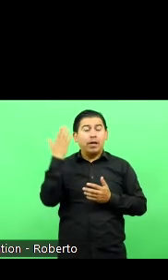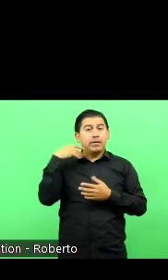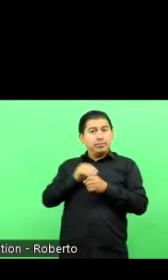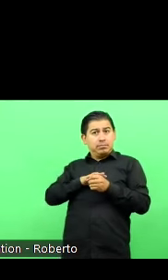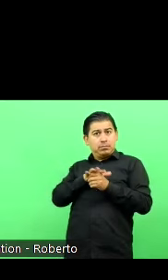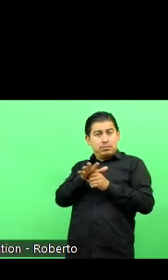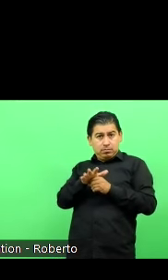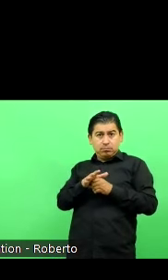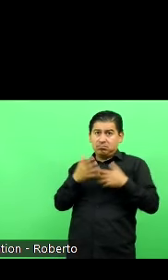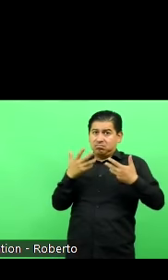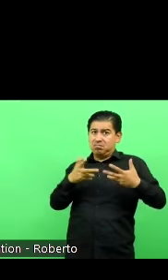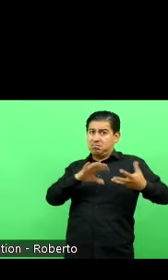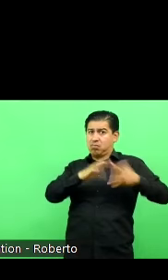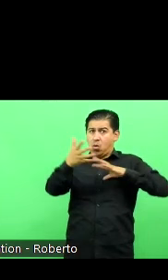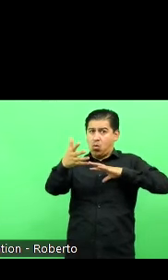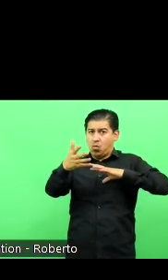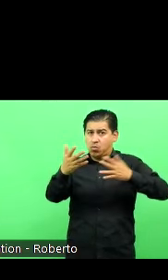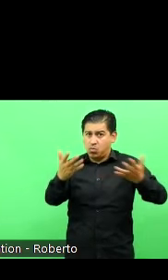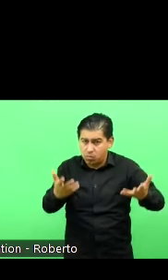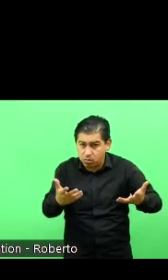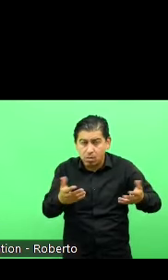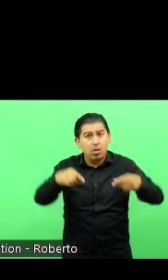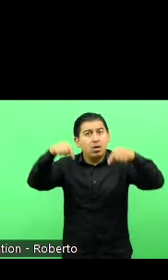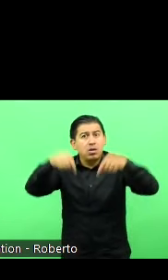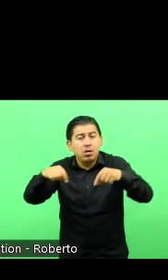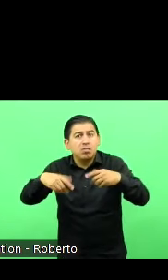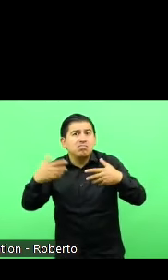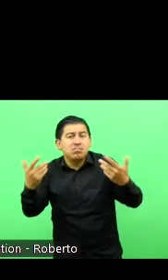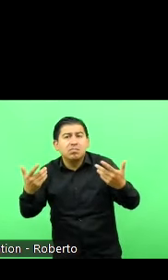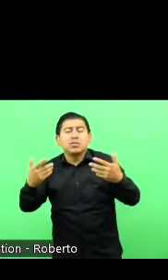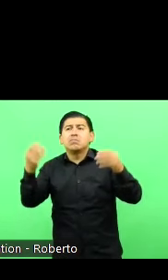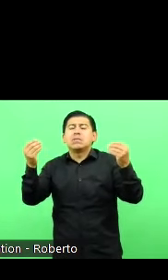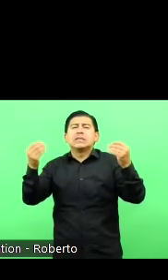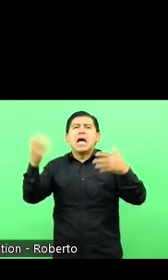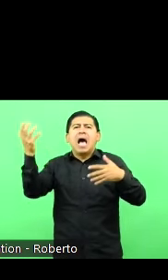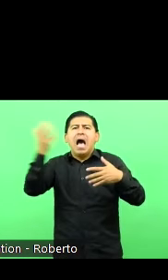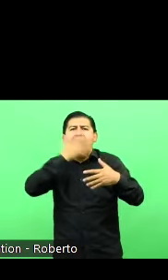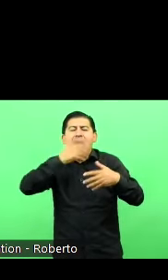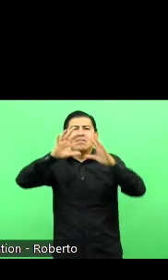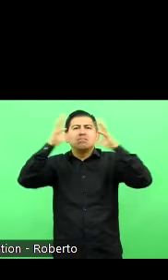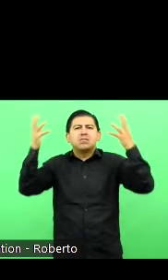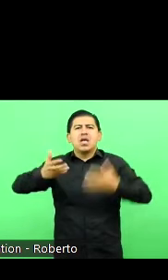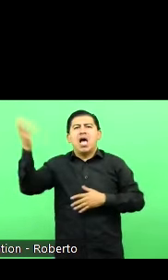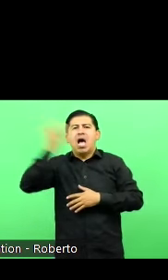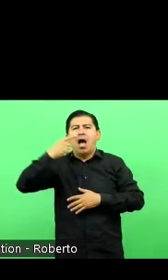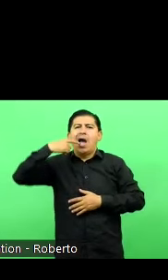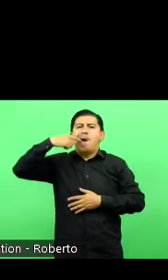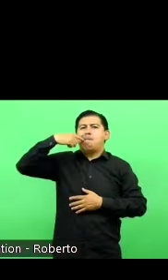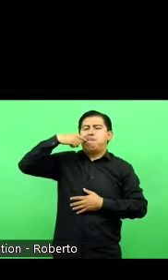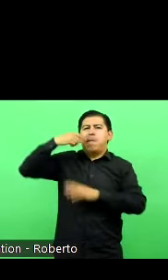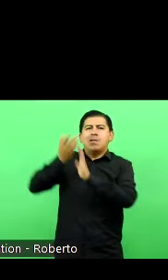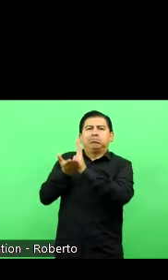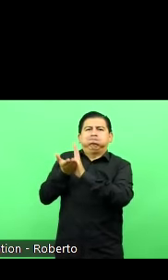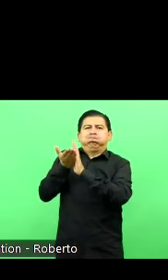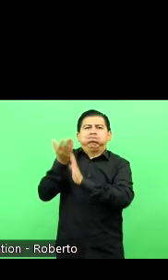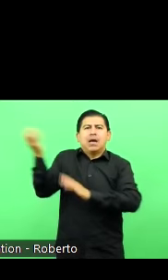growing problem of extreme heat, which has become a global challenge due to the climate